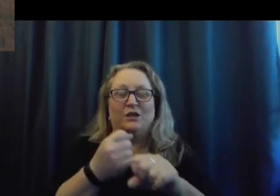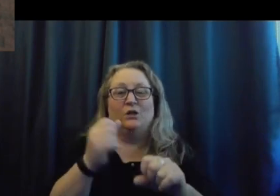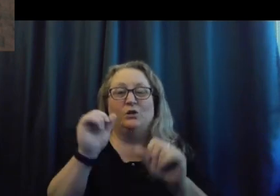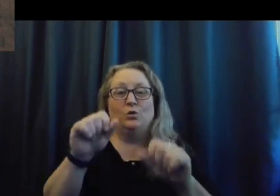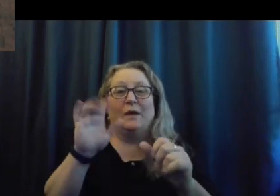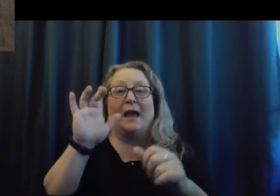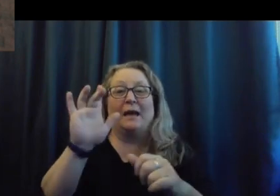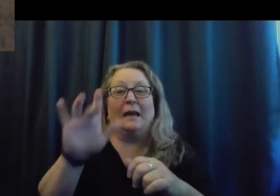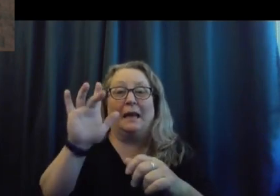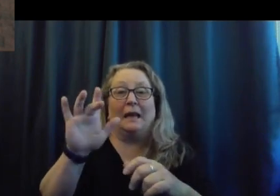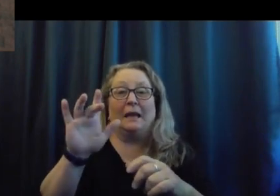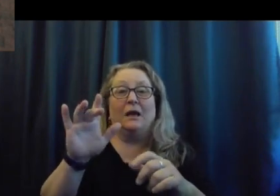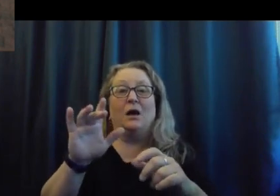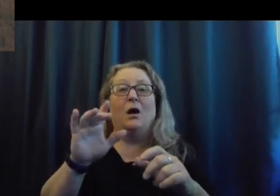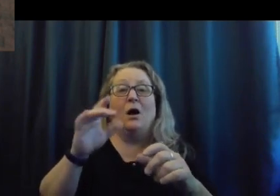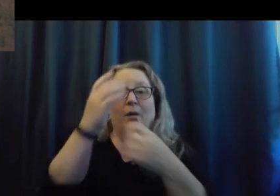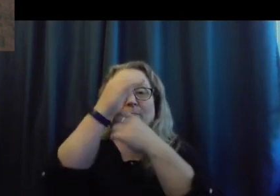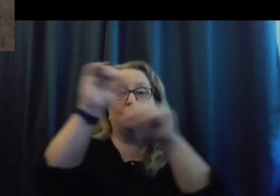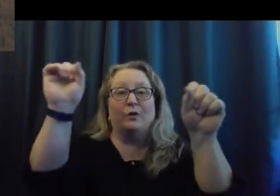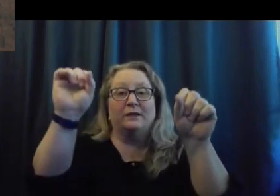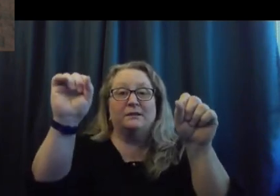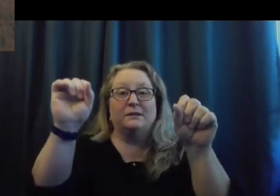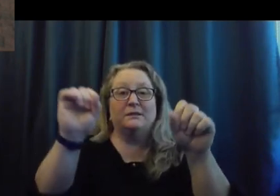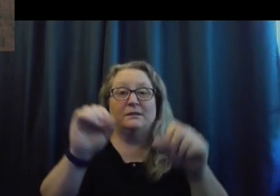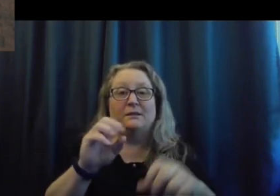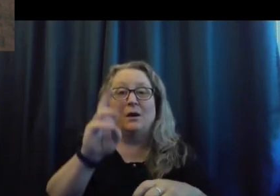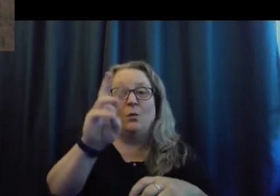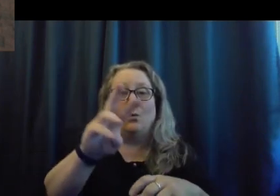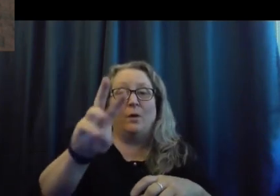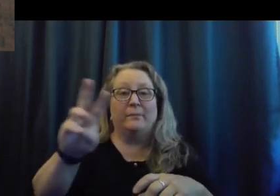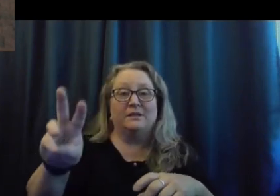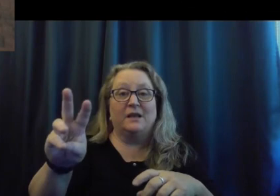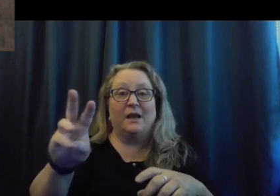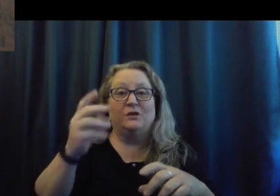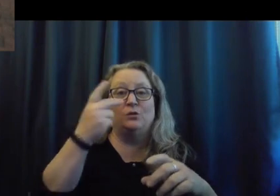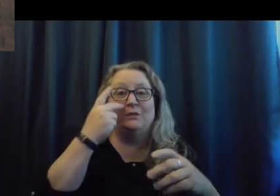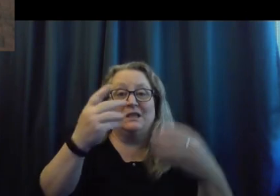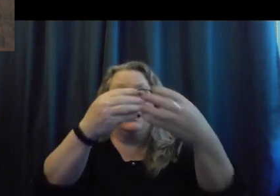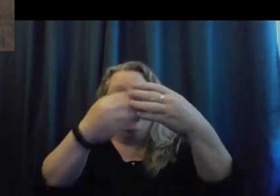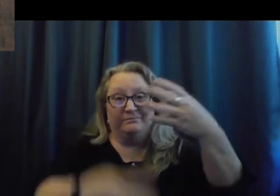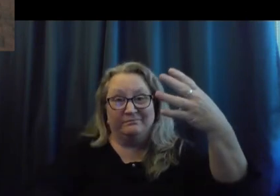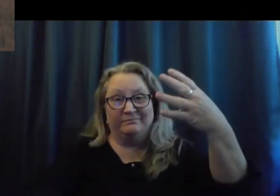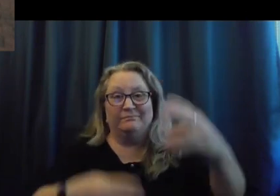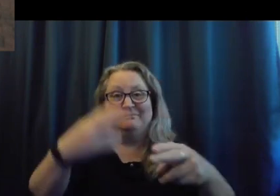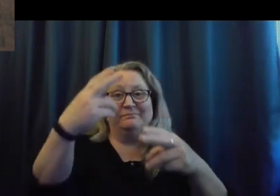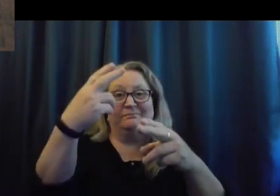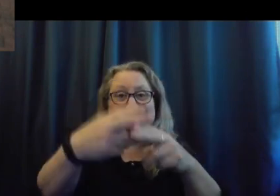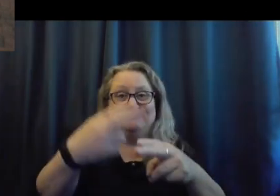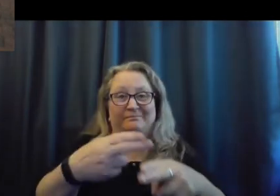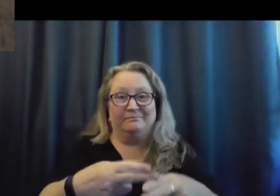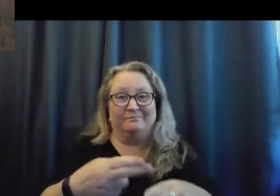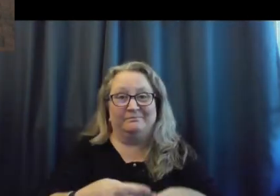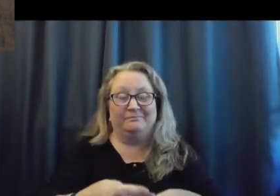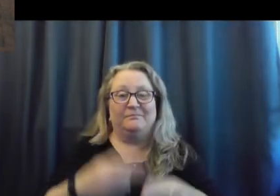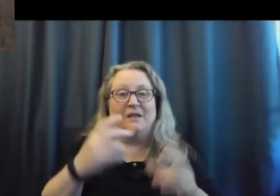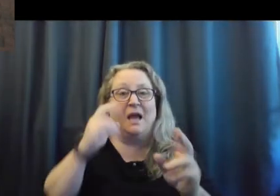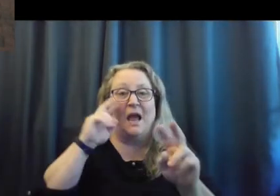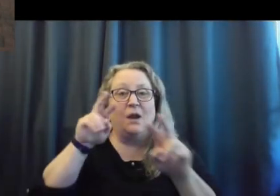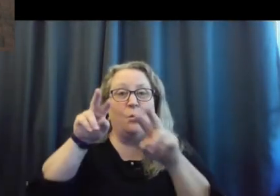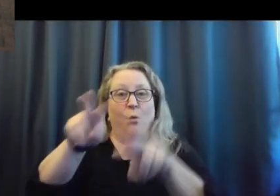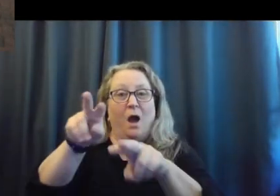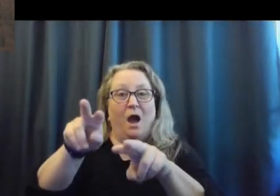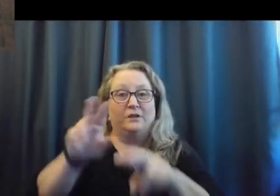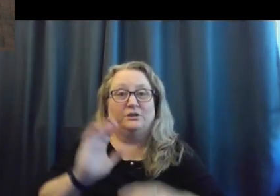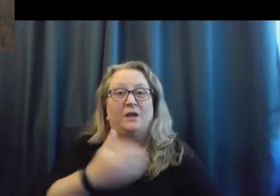Staff Awards page on the President's website to see the listing of all of the awards recipients, and keep an eye out on Western's social